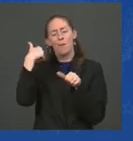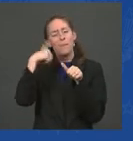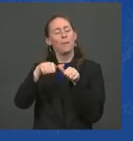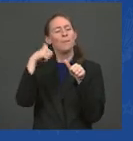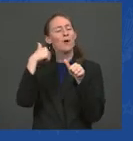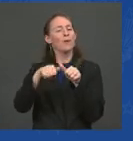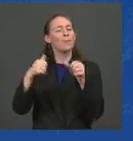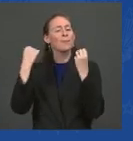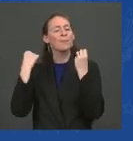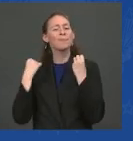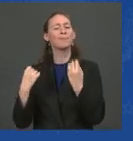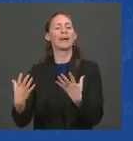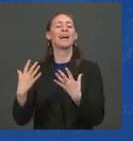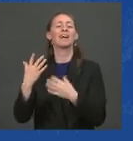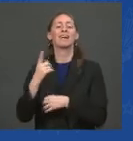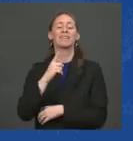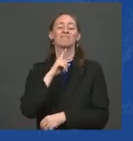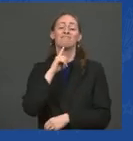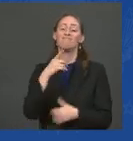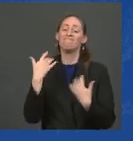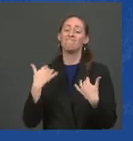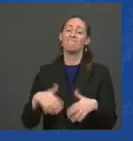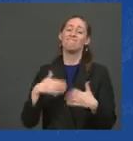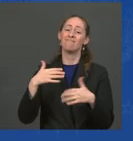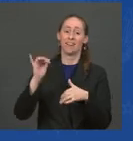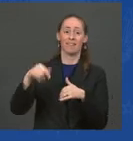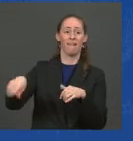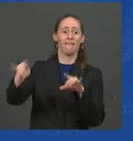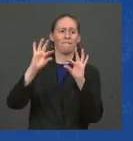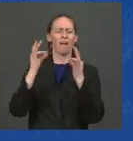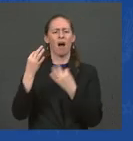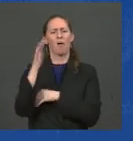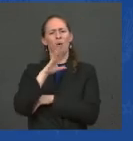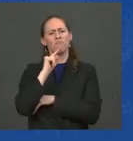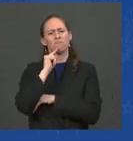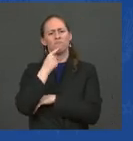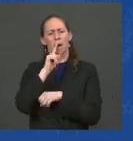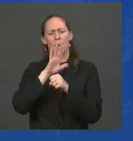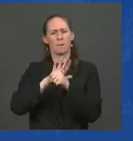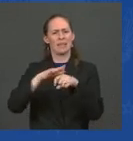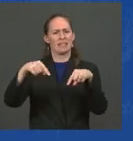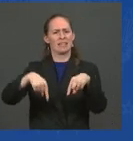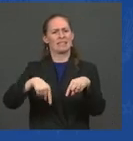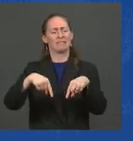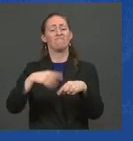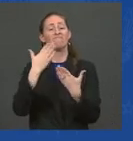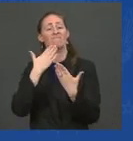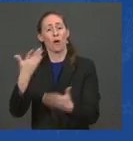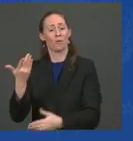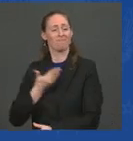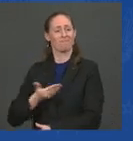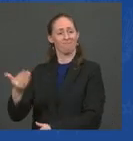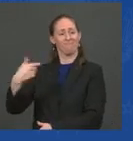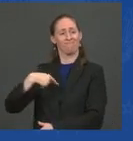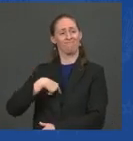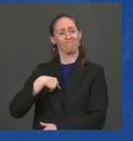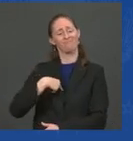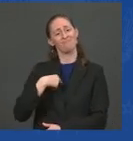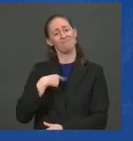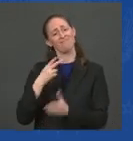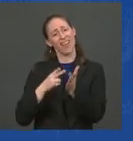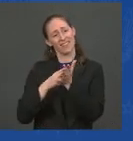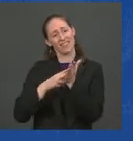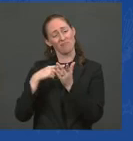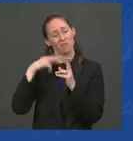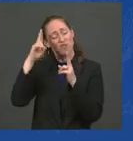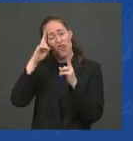family commitment for the Dodds. So thank you for inviting me to be part of this. I think I really mean it. It's an honor to be able to be